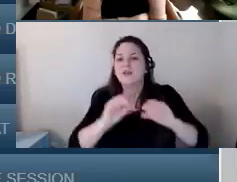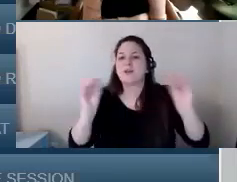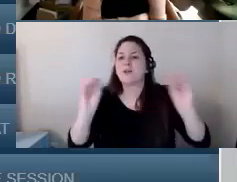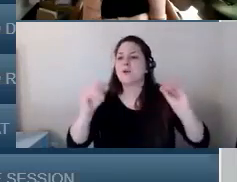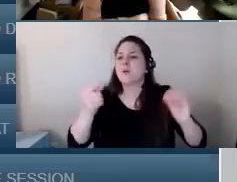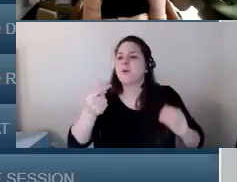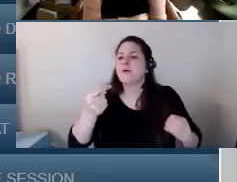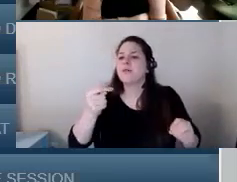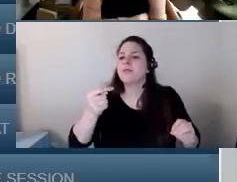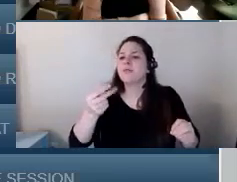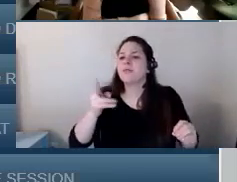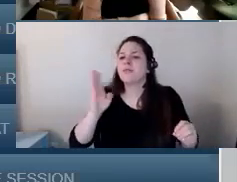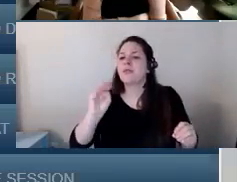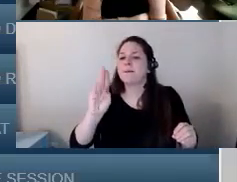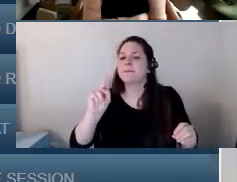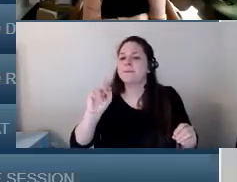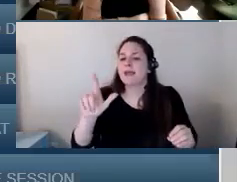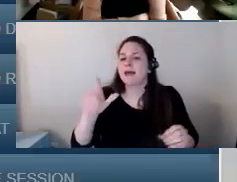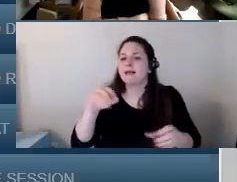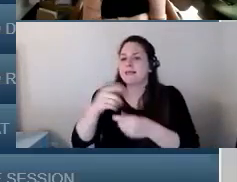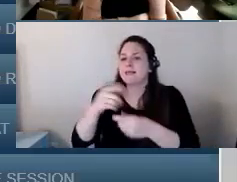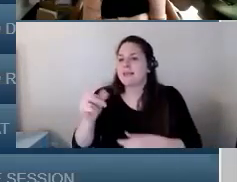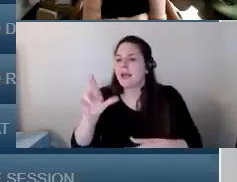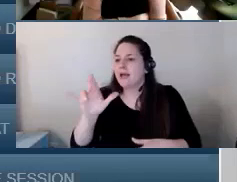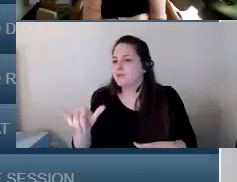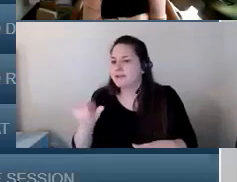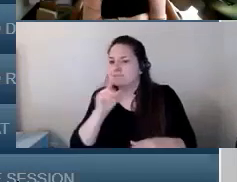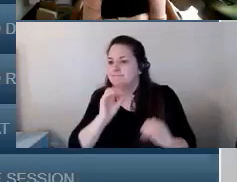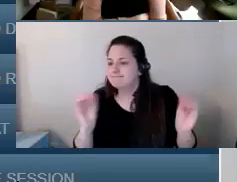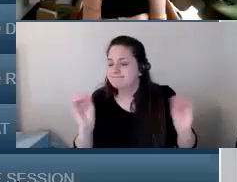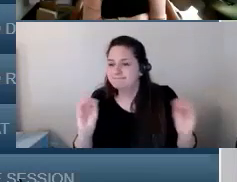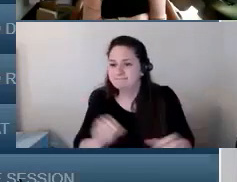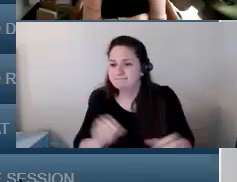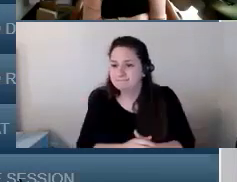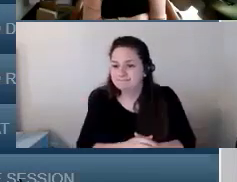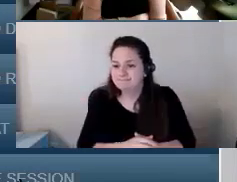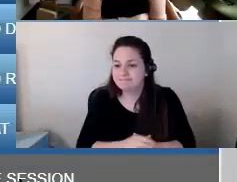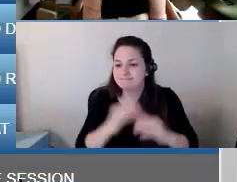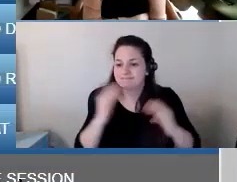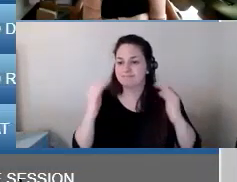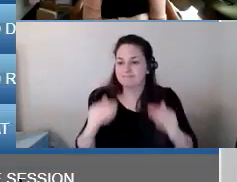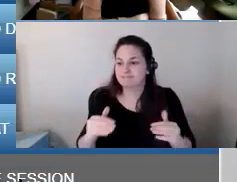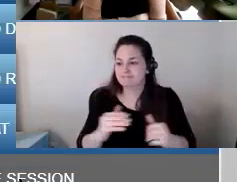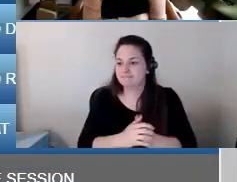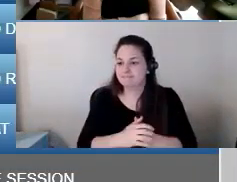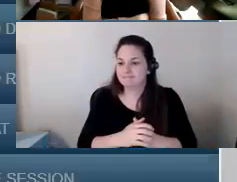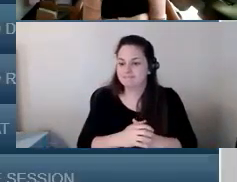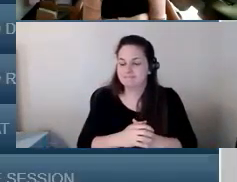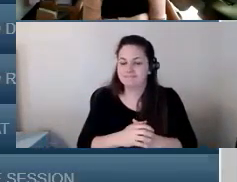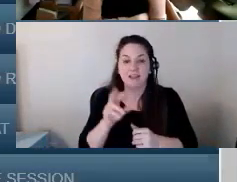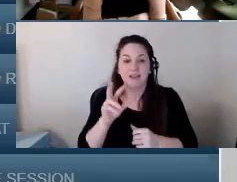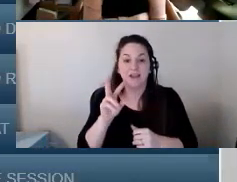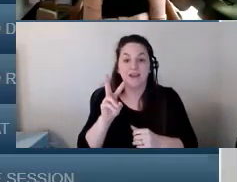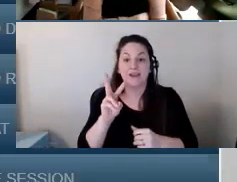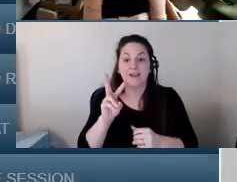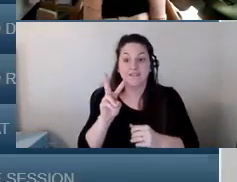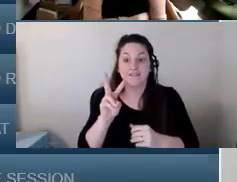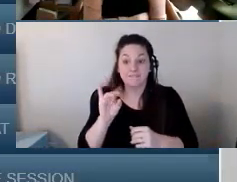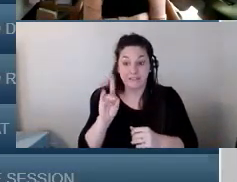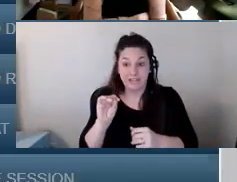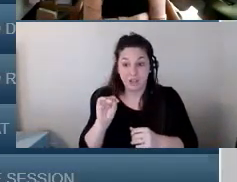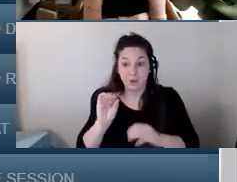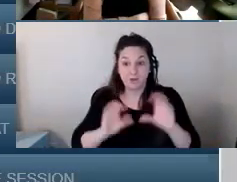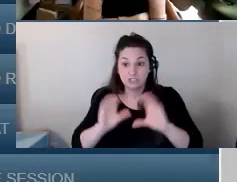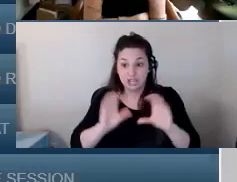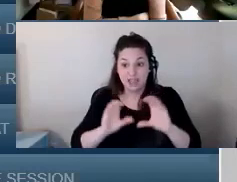on how it works if you click in the top right-hand corner here. Moving on to video chat, works very similar, but